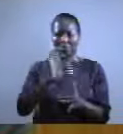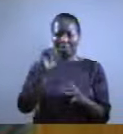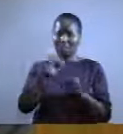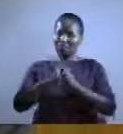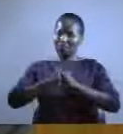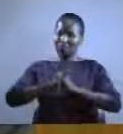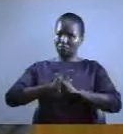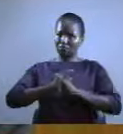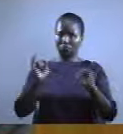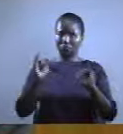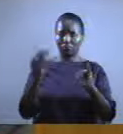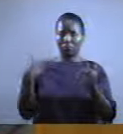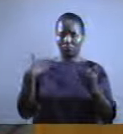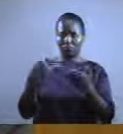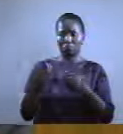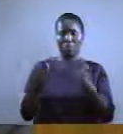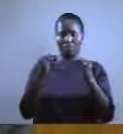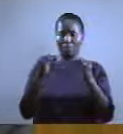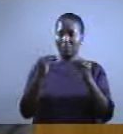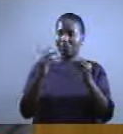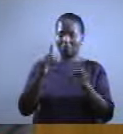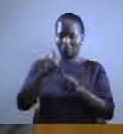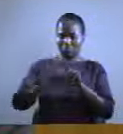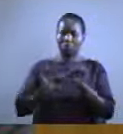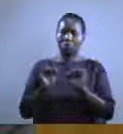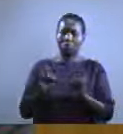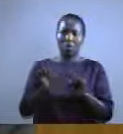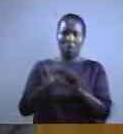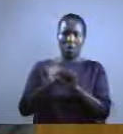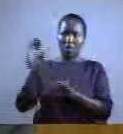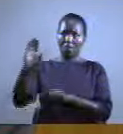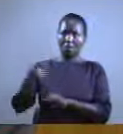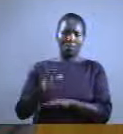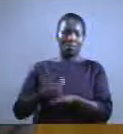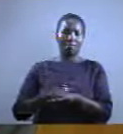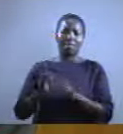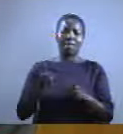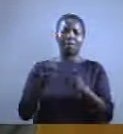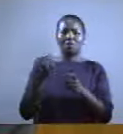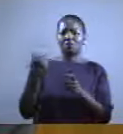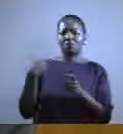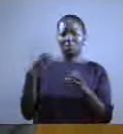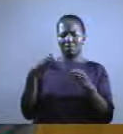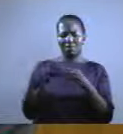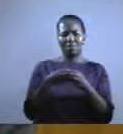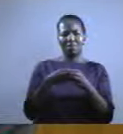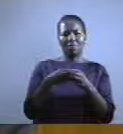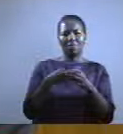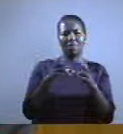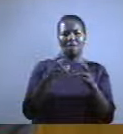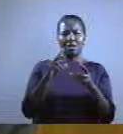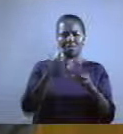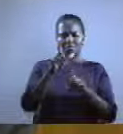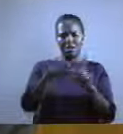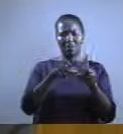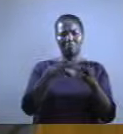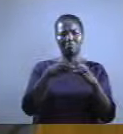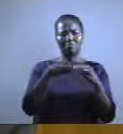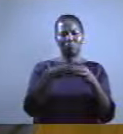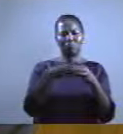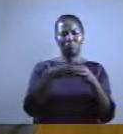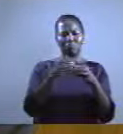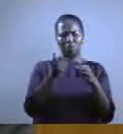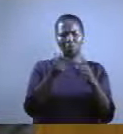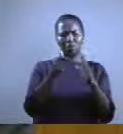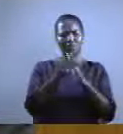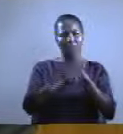vulnerable emerging market in terms of a poll of investors conducted by the influential Economist magazine. This